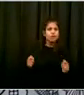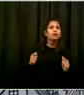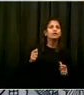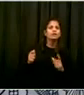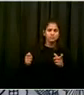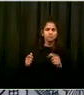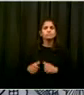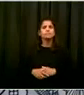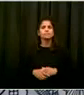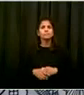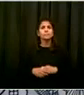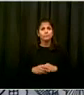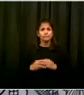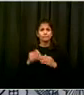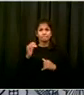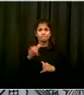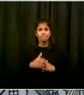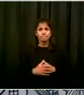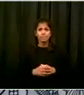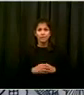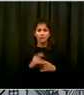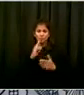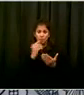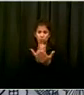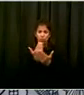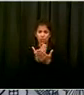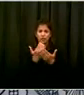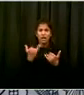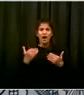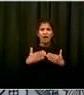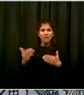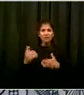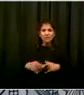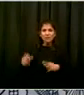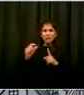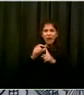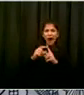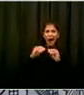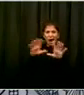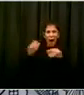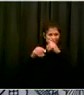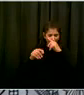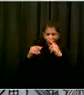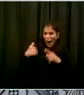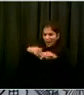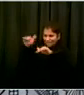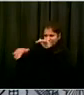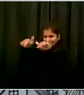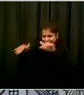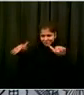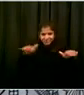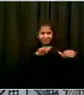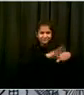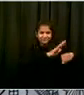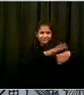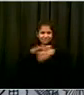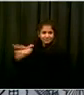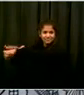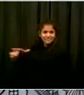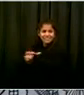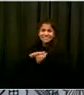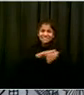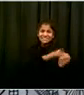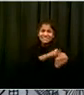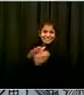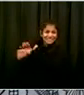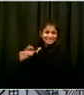let people know which zone they're in, and obviously give them an immediate chance to abide by the rules. We don't want to